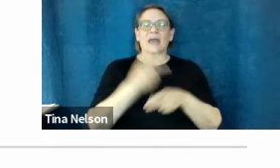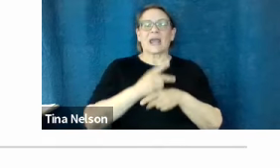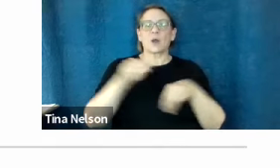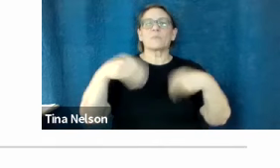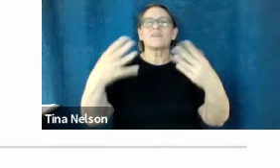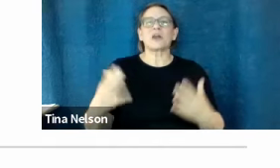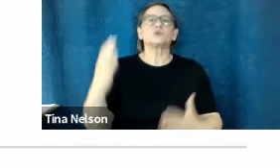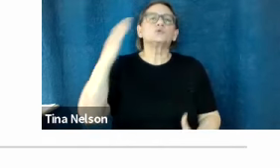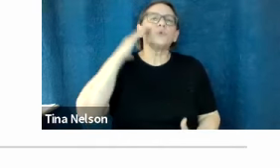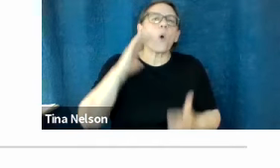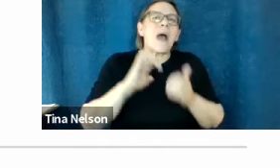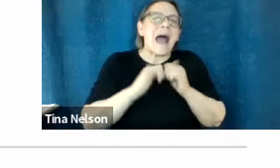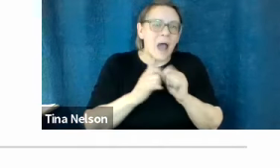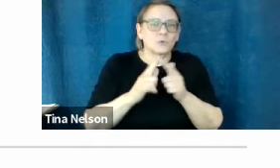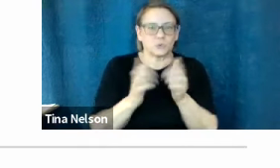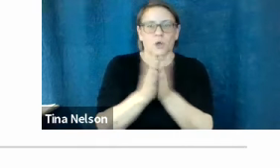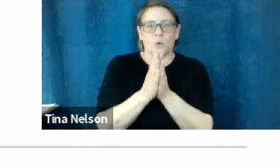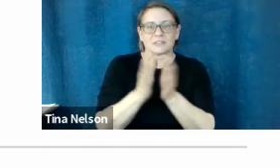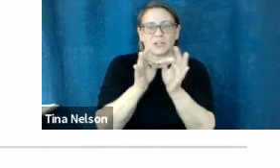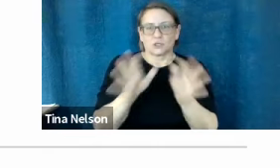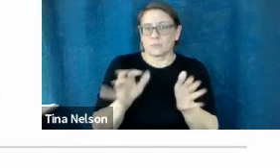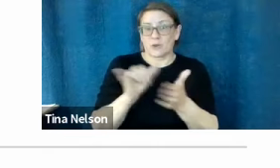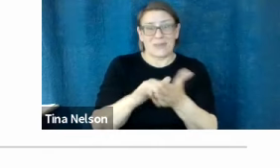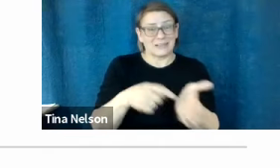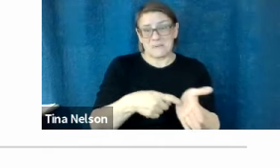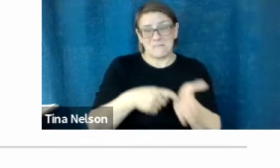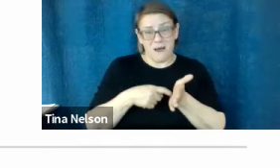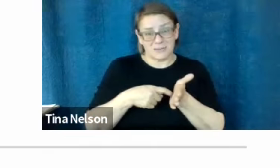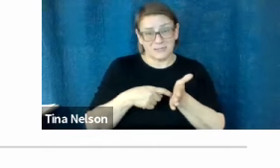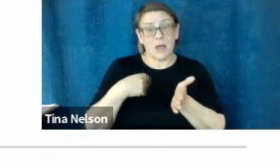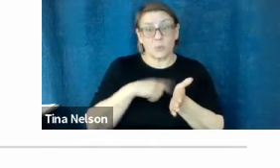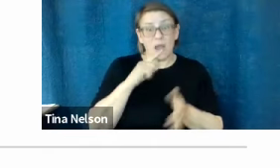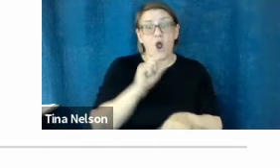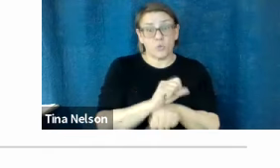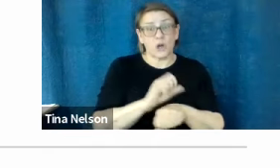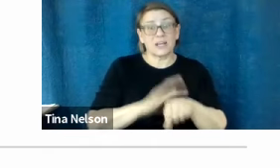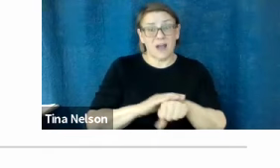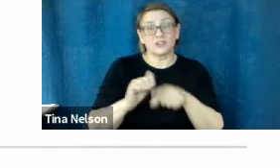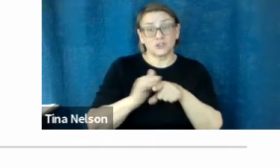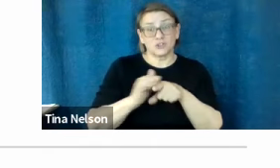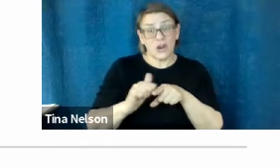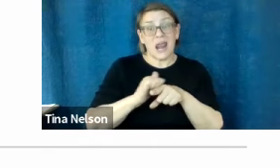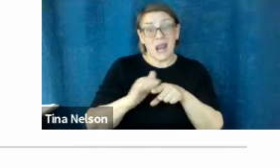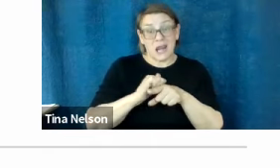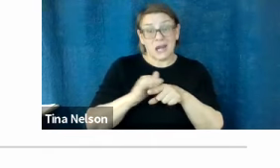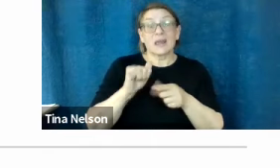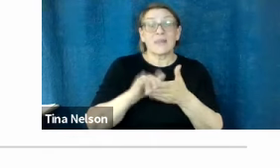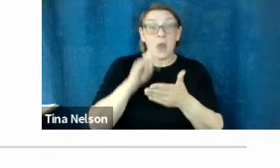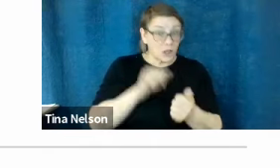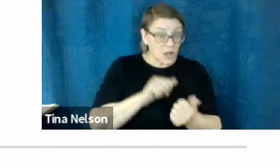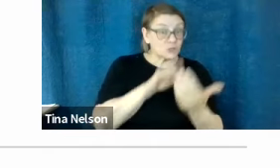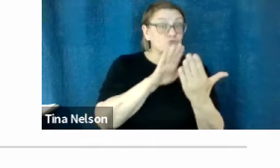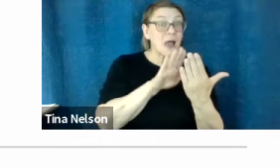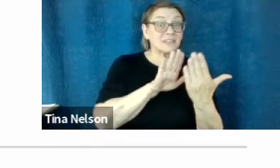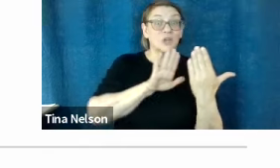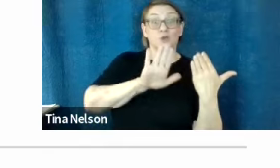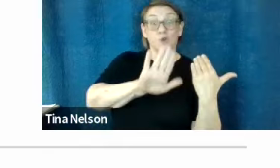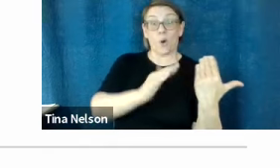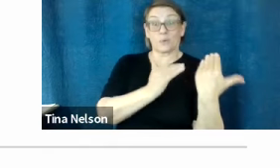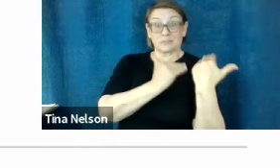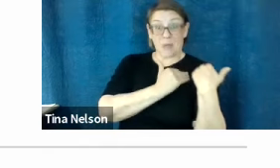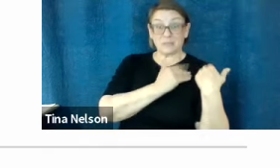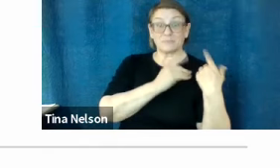sign language interpreter. That, that is, that is a must. And, uh, we are working on those training modules that one address that it's the responsibility of a healthcare